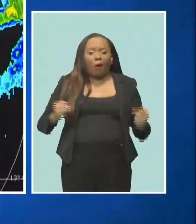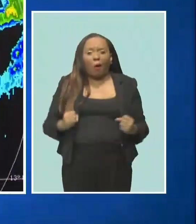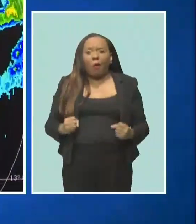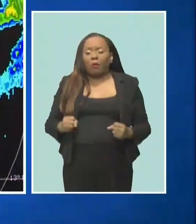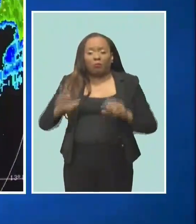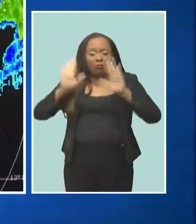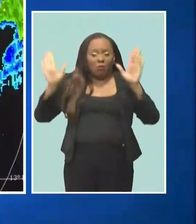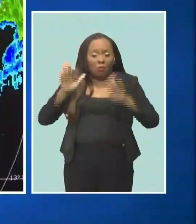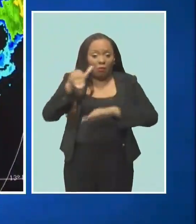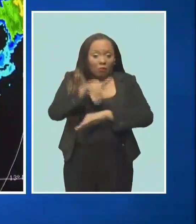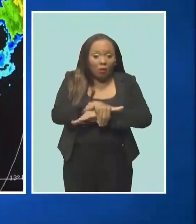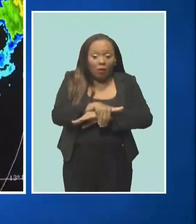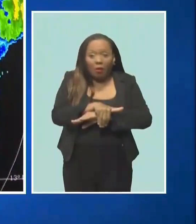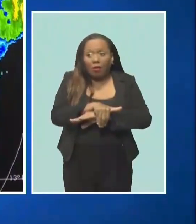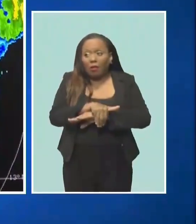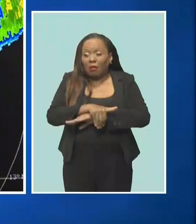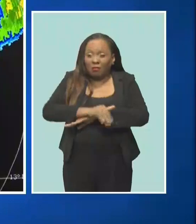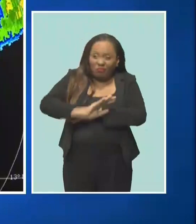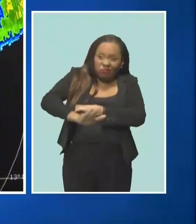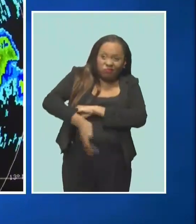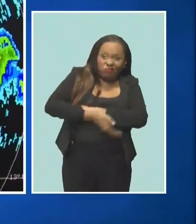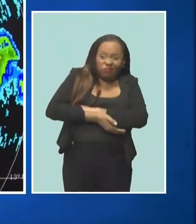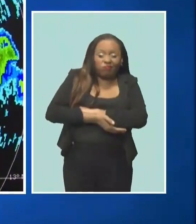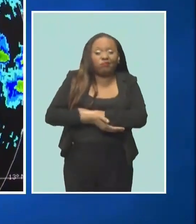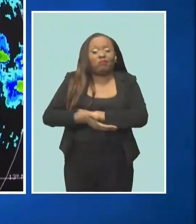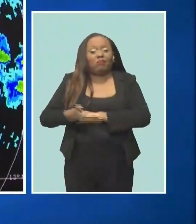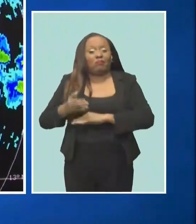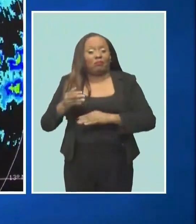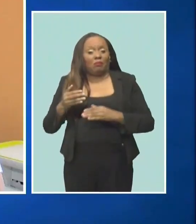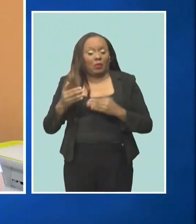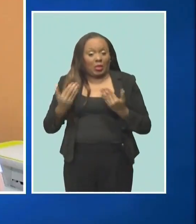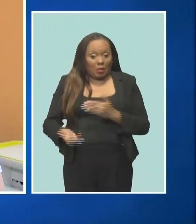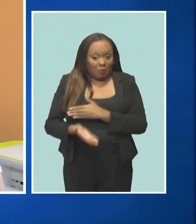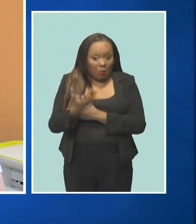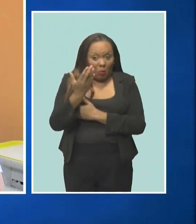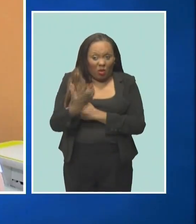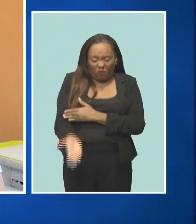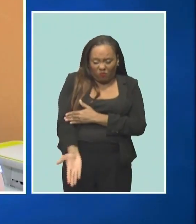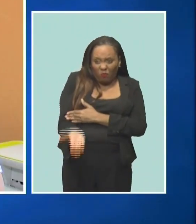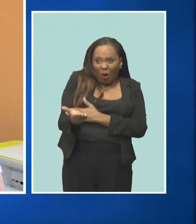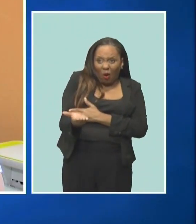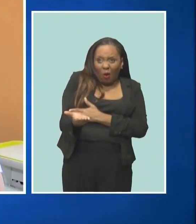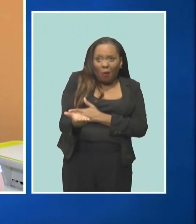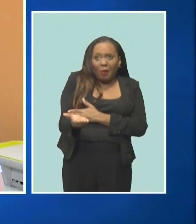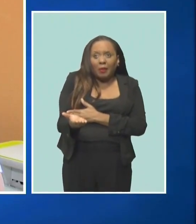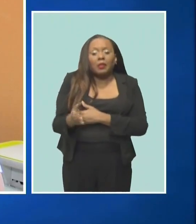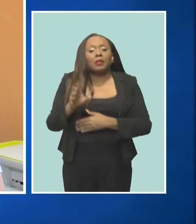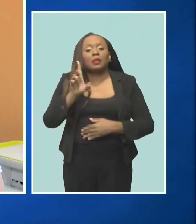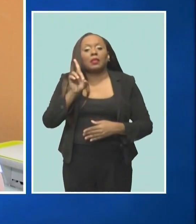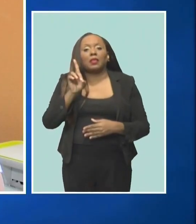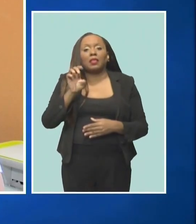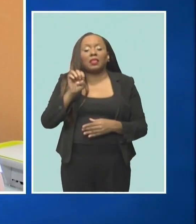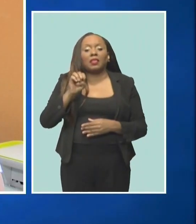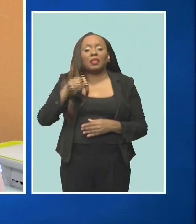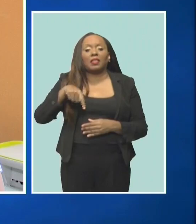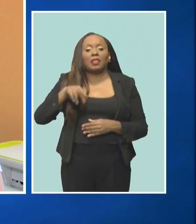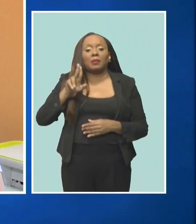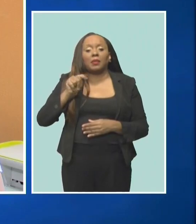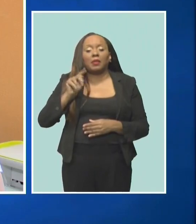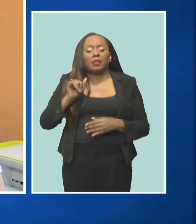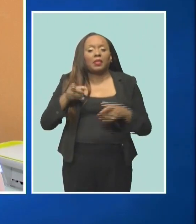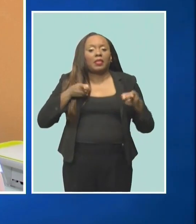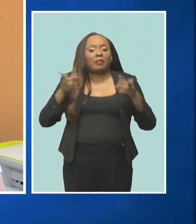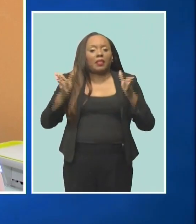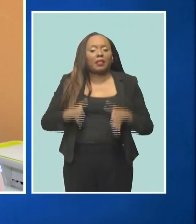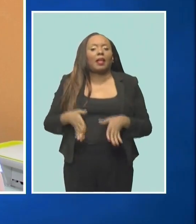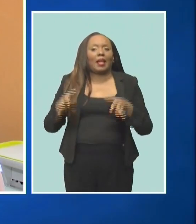Sunday night into the wee hours of Monday morning. Deputy Director of the Barbados Met Services, Brian Murray,